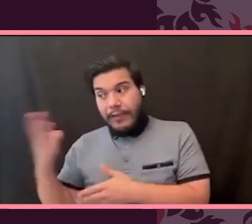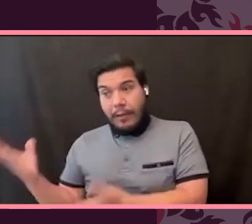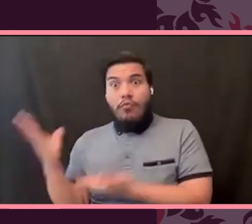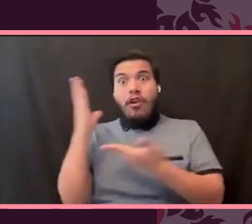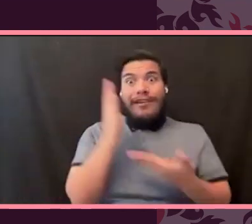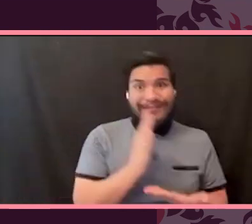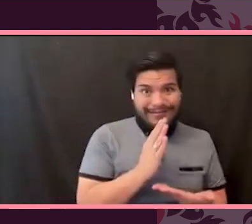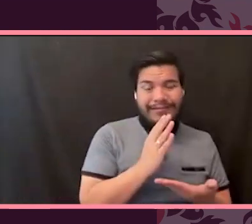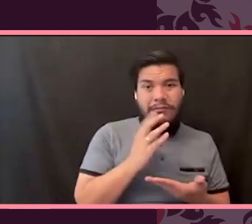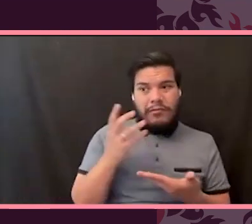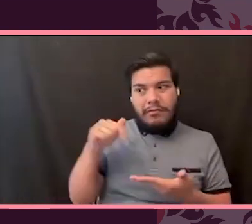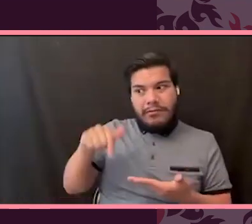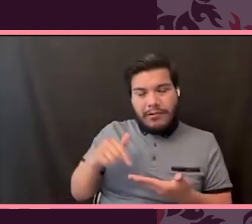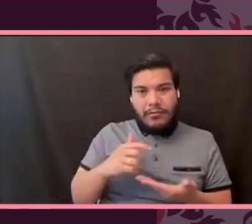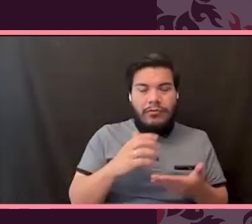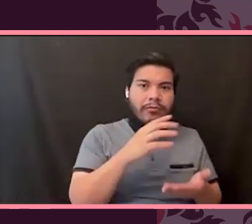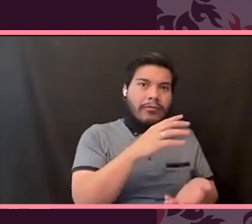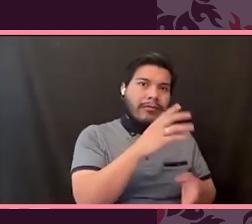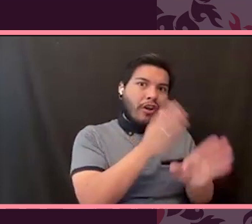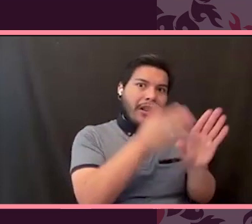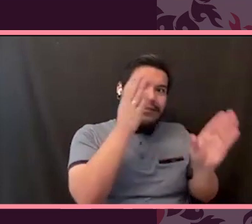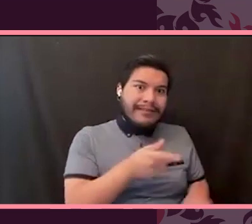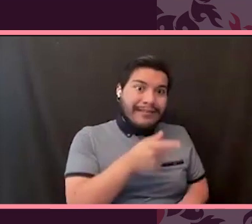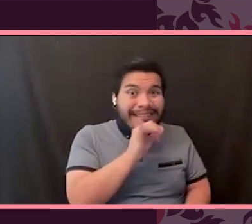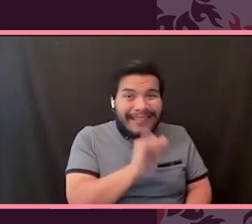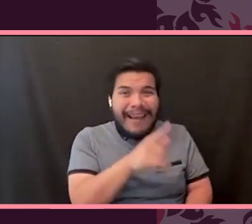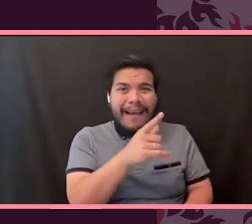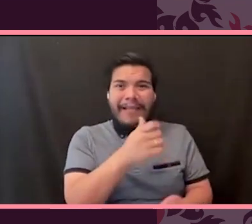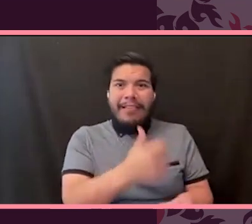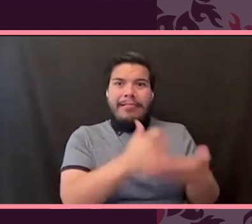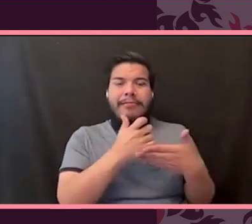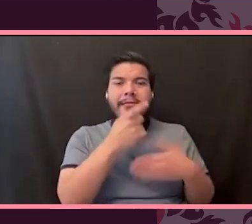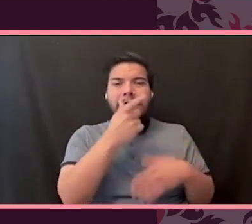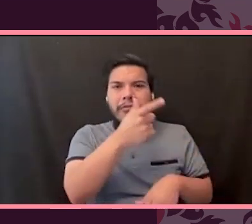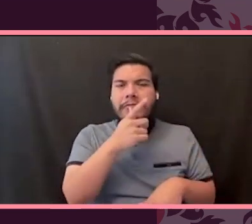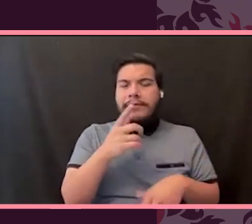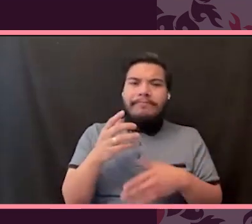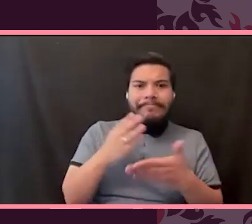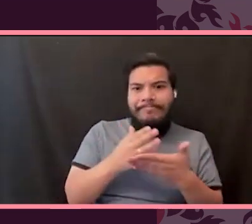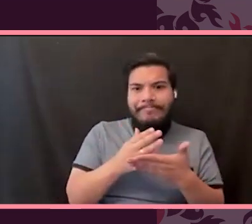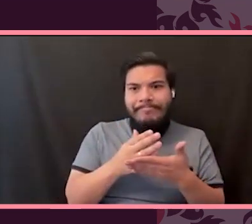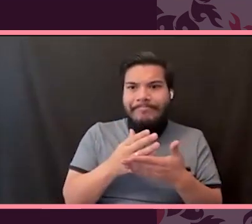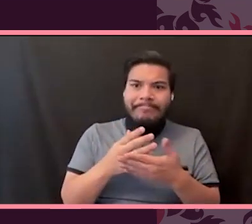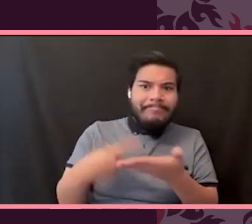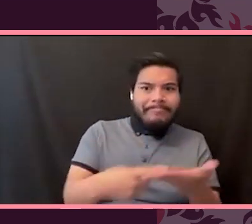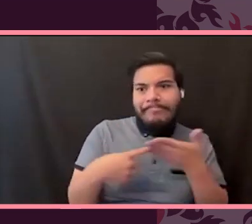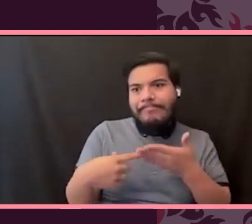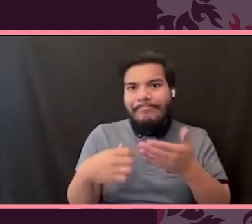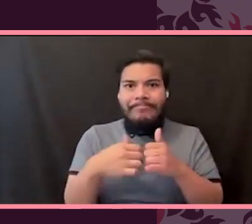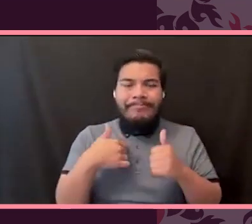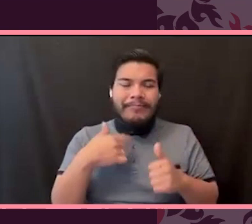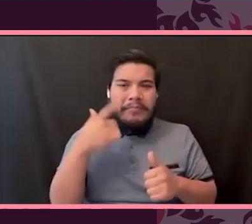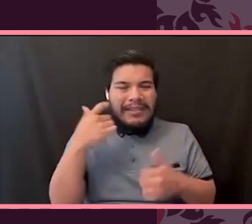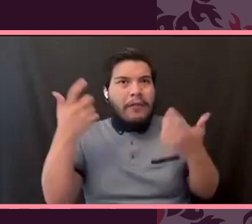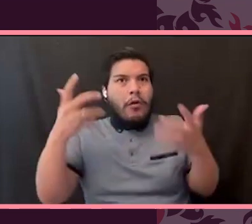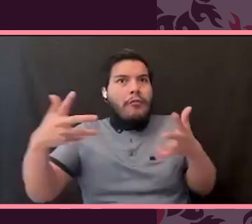psychologist. And so that helped when she was navigating the assessments and what tools I needed, because I had already done